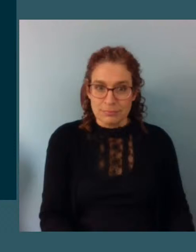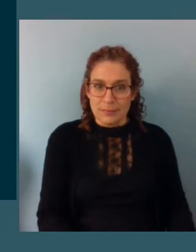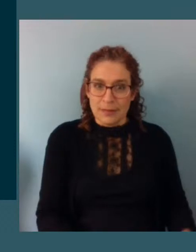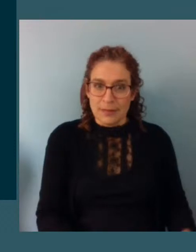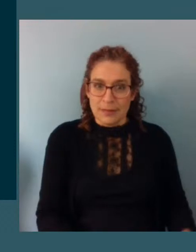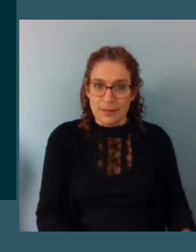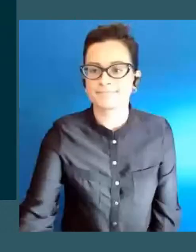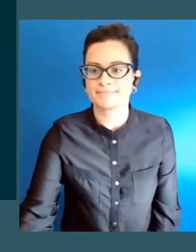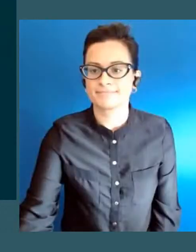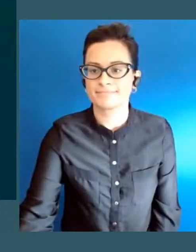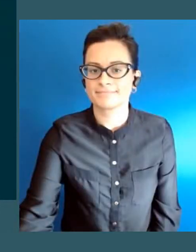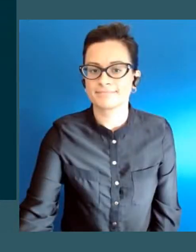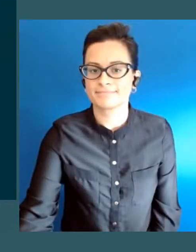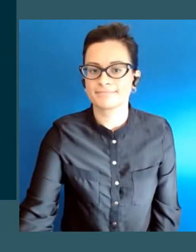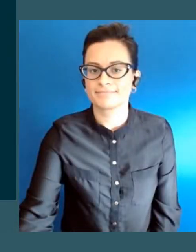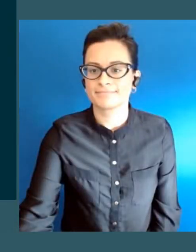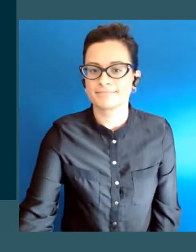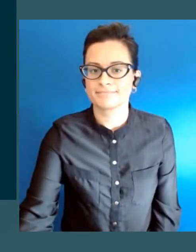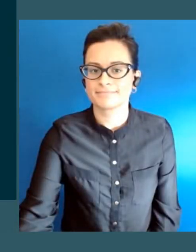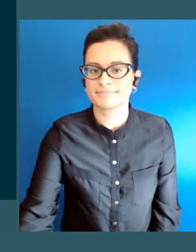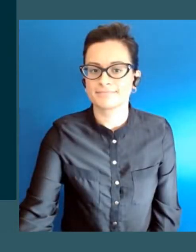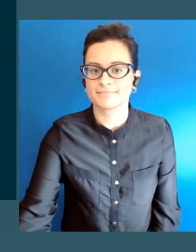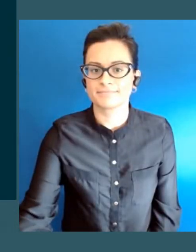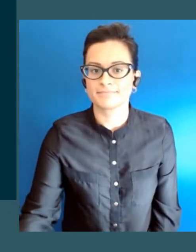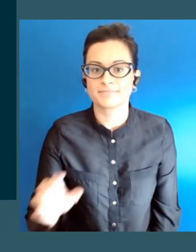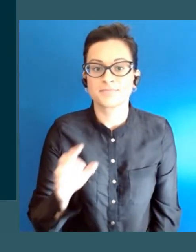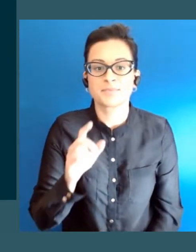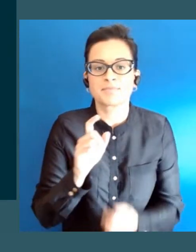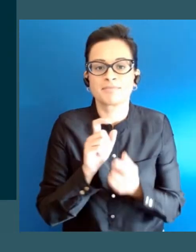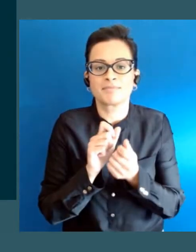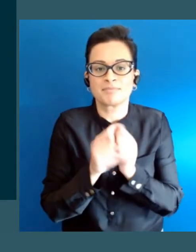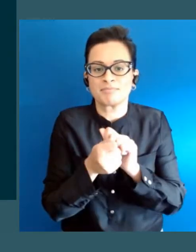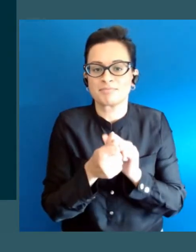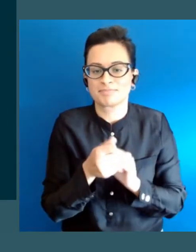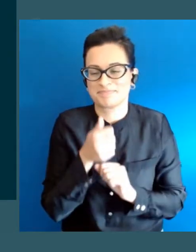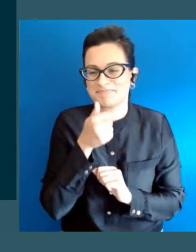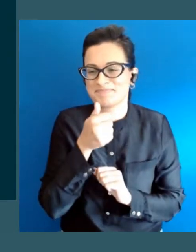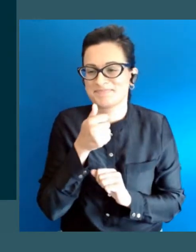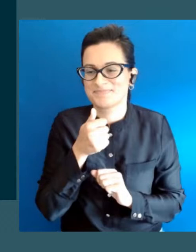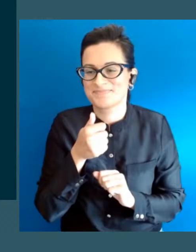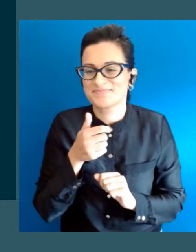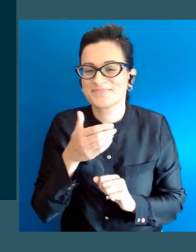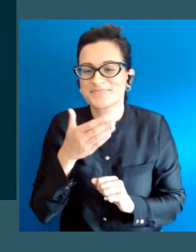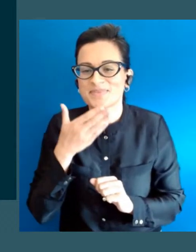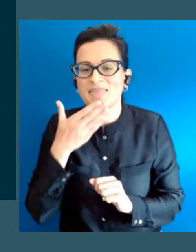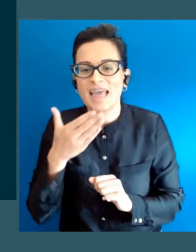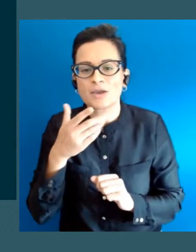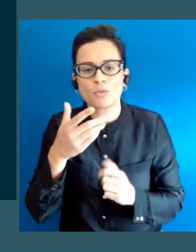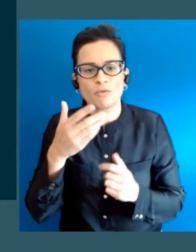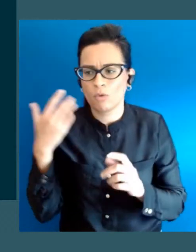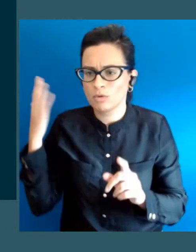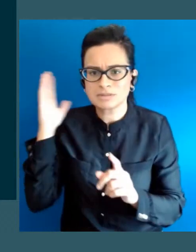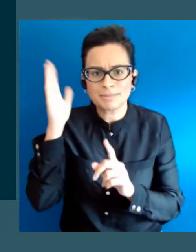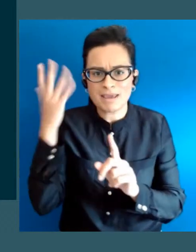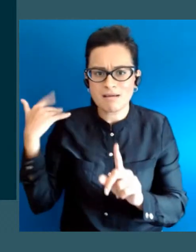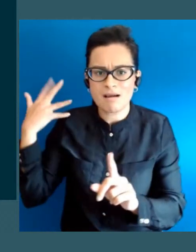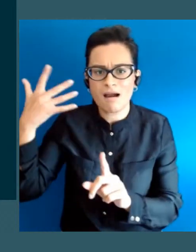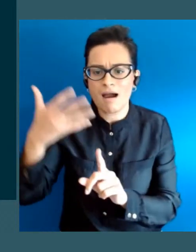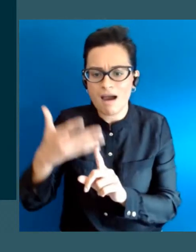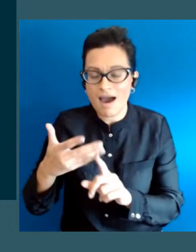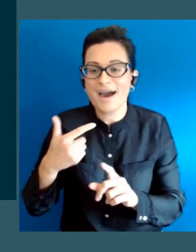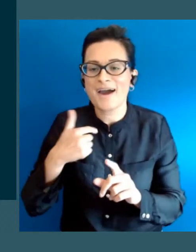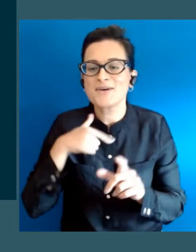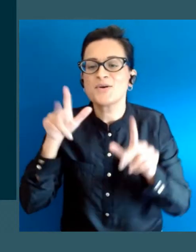to sort of put it all together and see what type of hope there is for people with food allergy, because you've